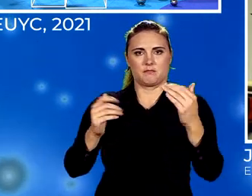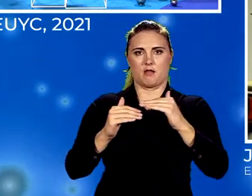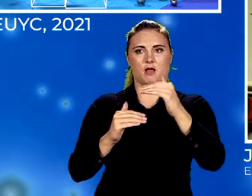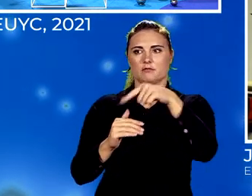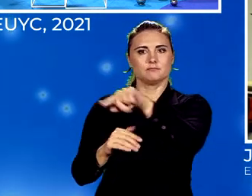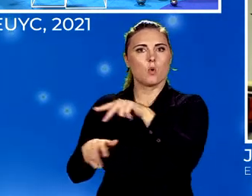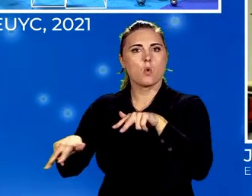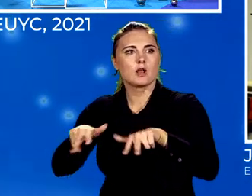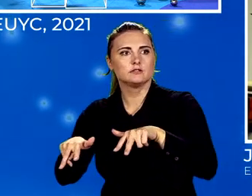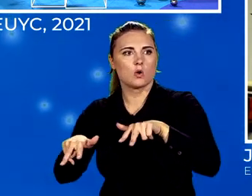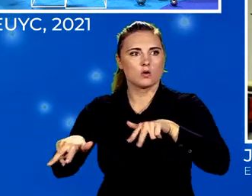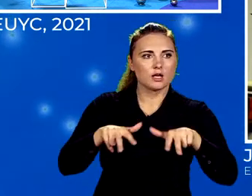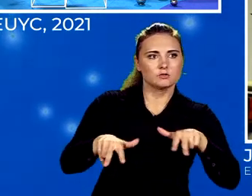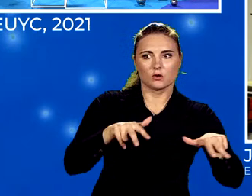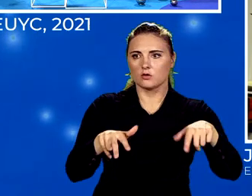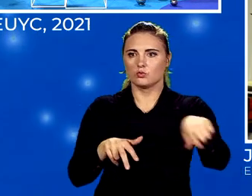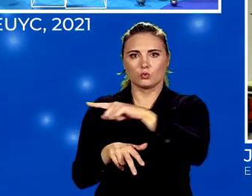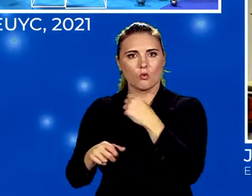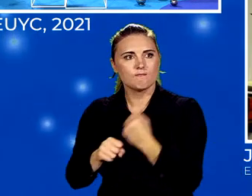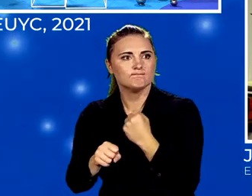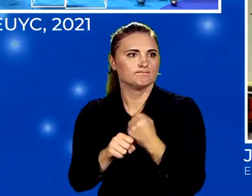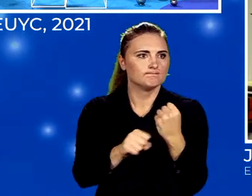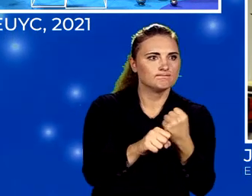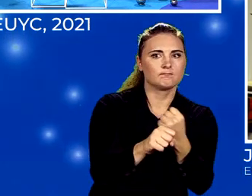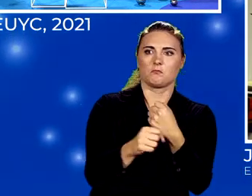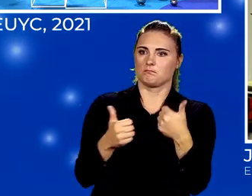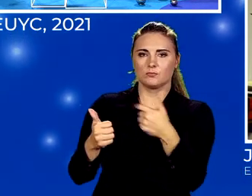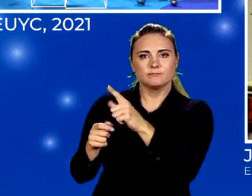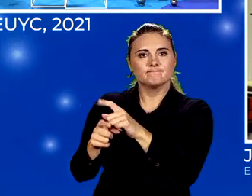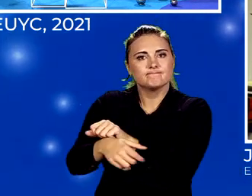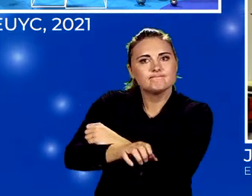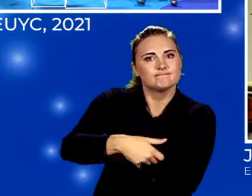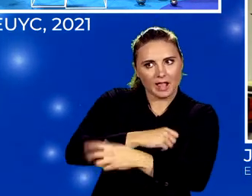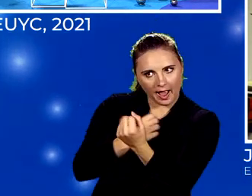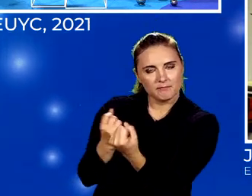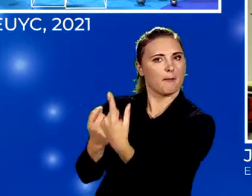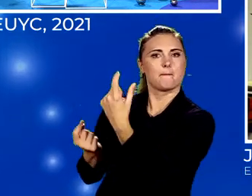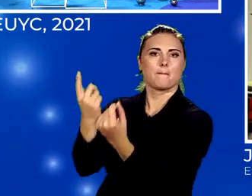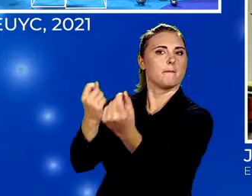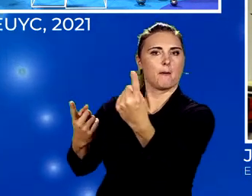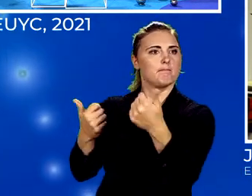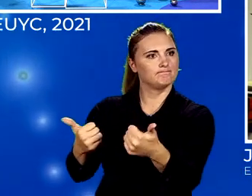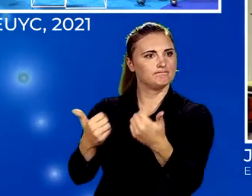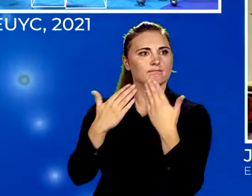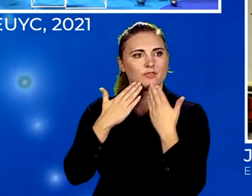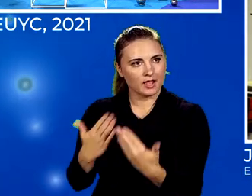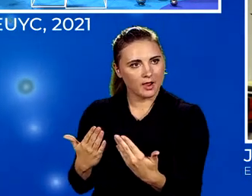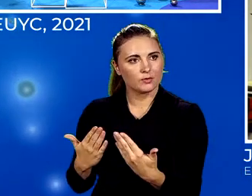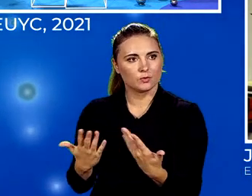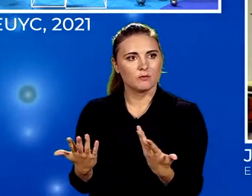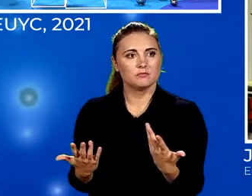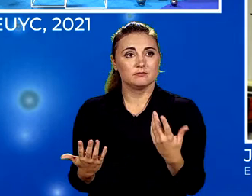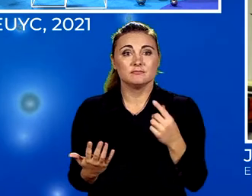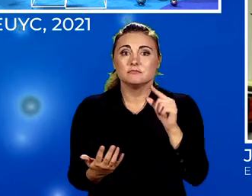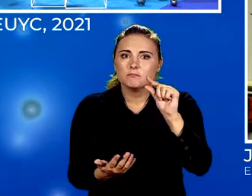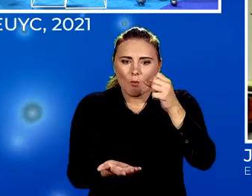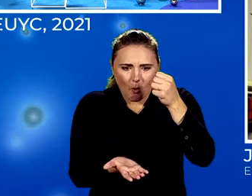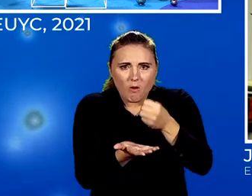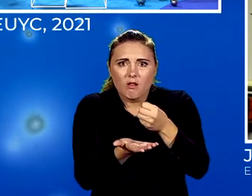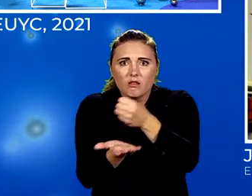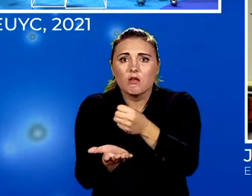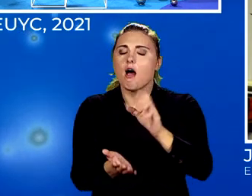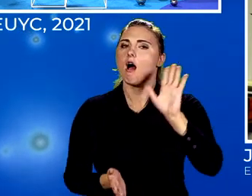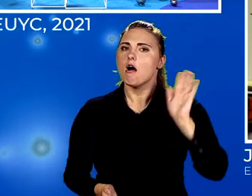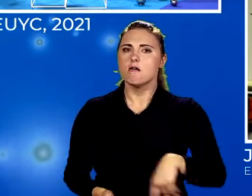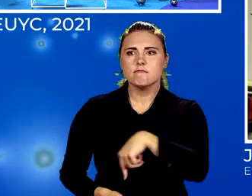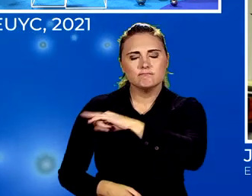highlight that with few resources, they've managed to cope and to still be active, still be there for the process,